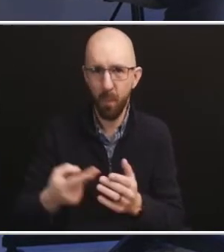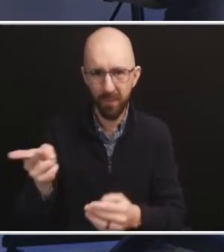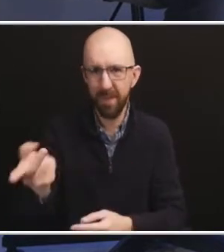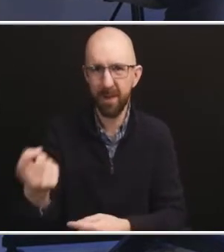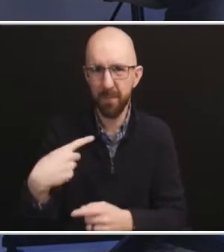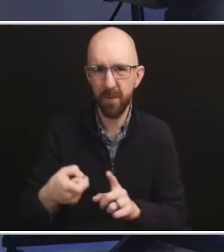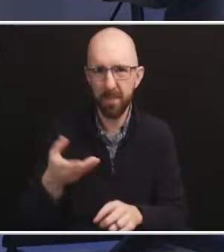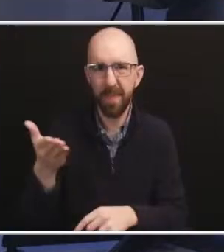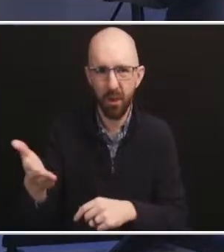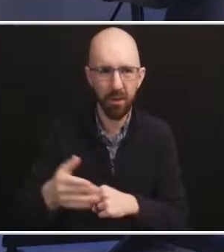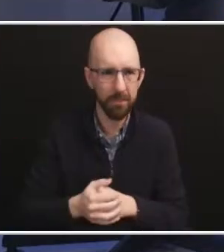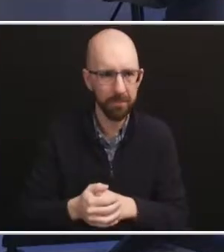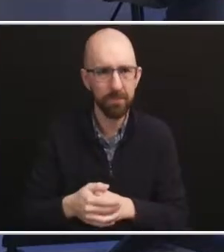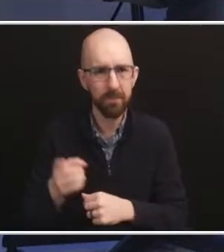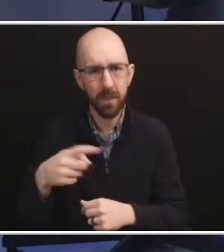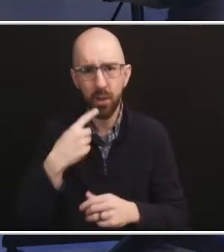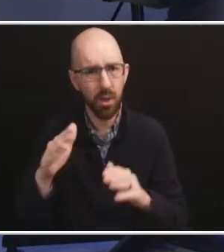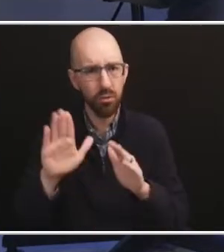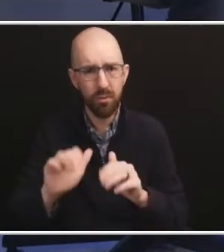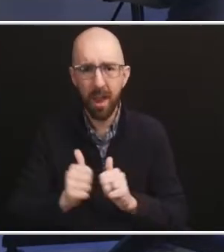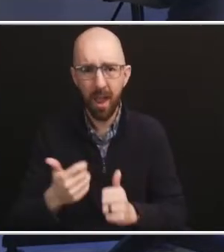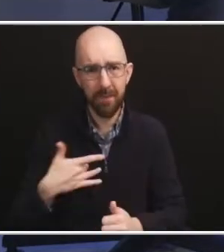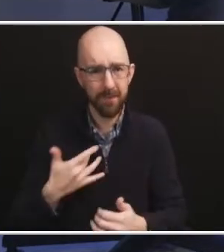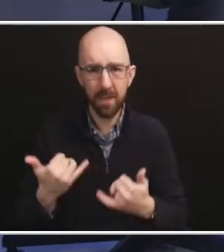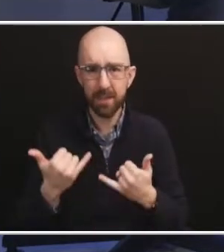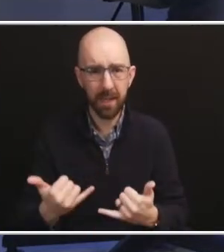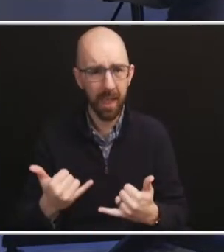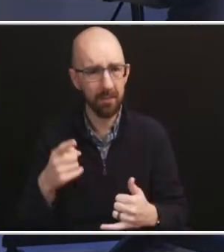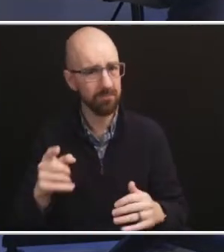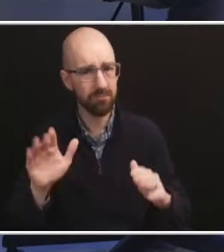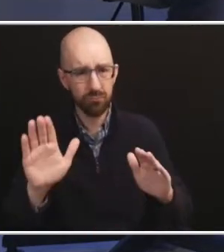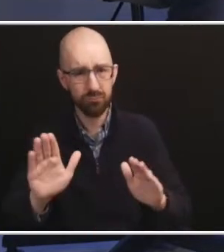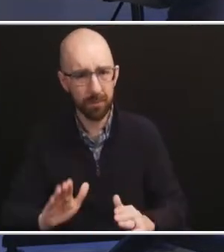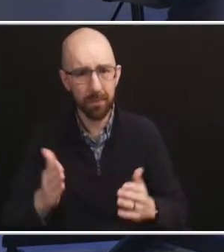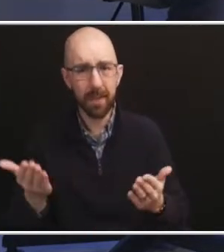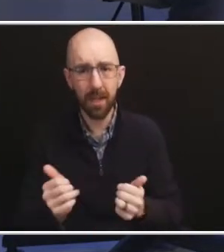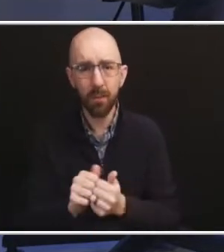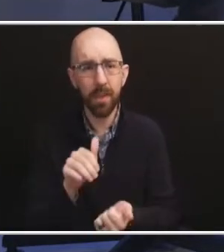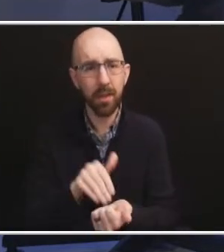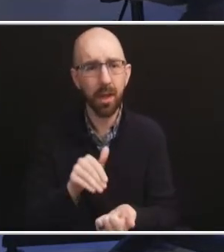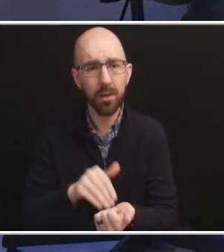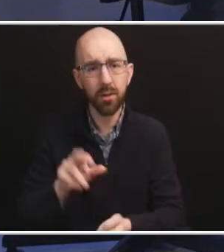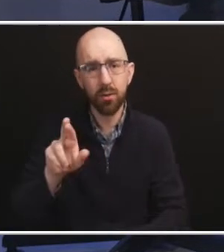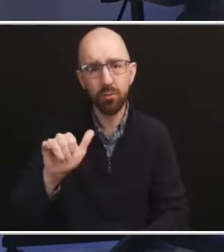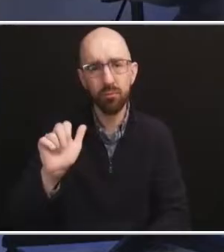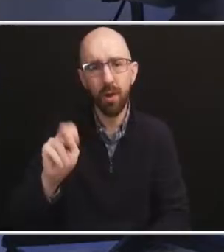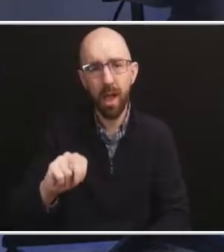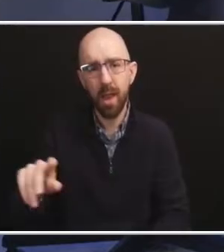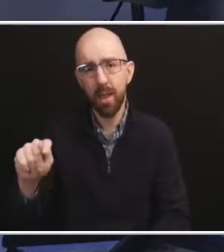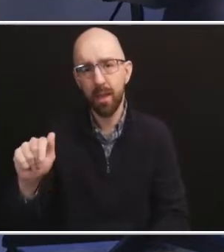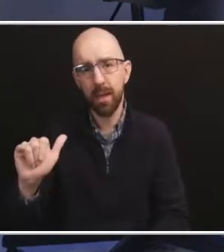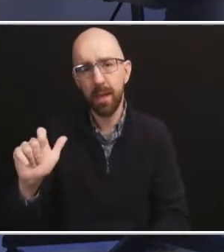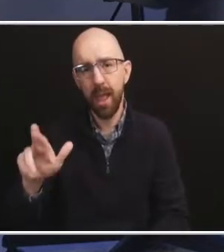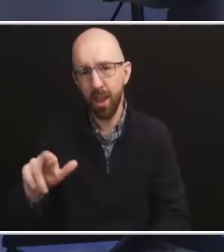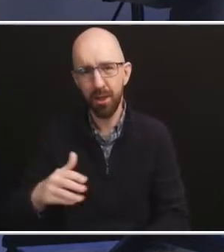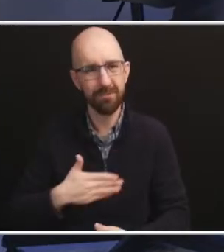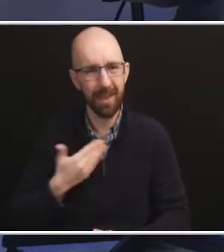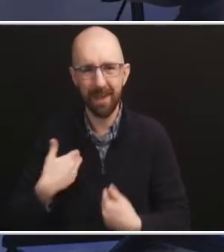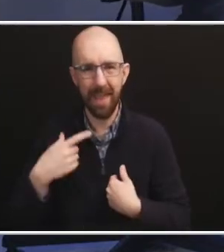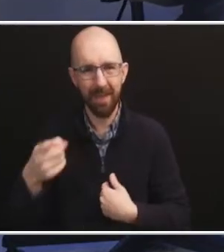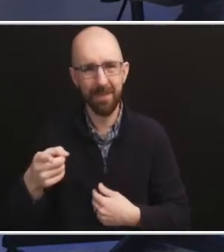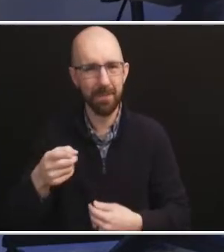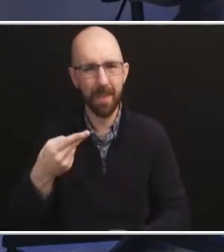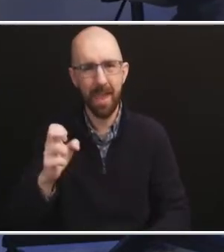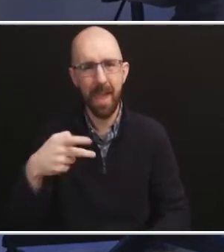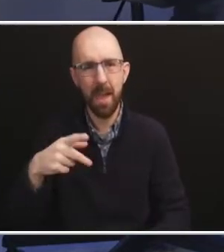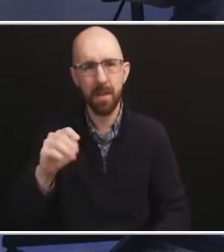How are you feeling today? Good. Great. Good. Absolutely great. And you're here with Dr. Ryan Taylor. Yes. Always glad to have him. He's a hepatologist and the director of